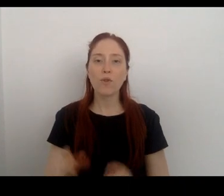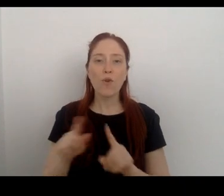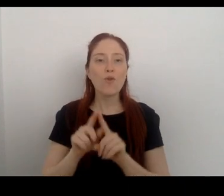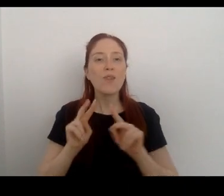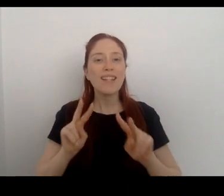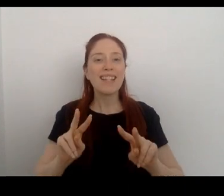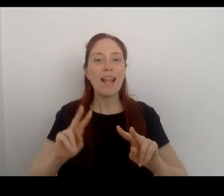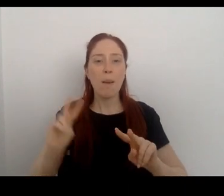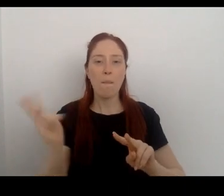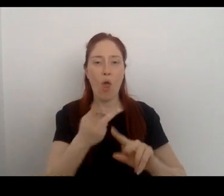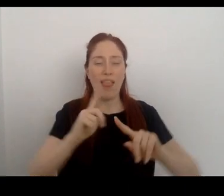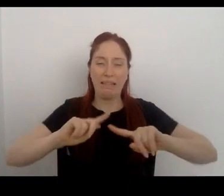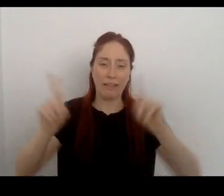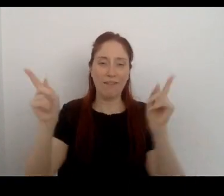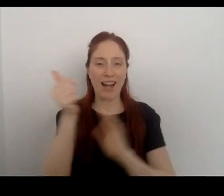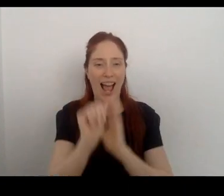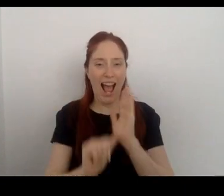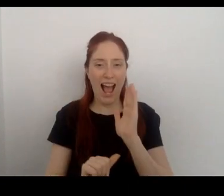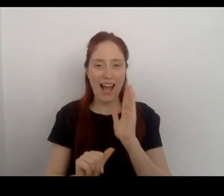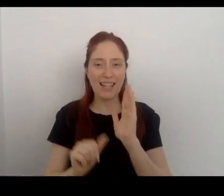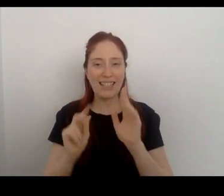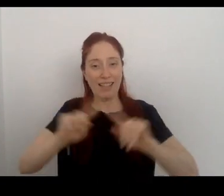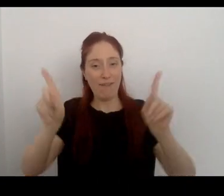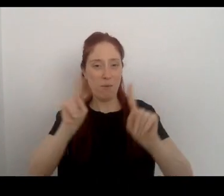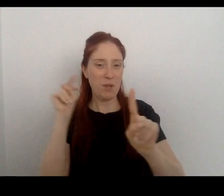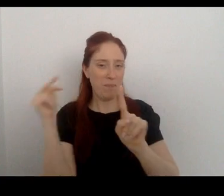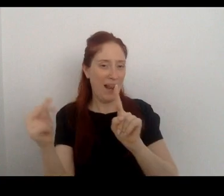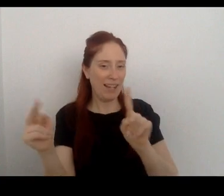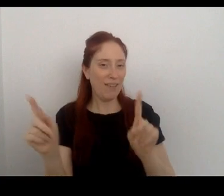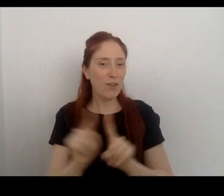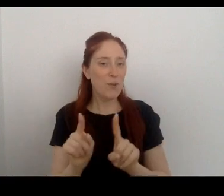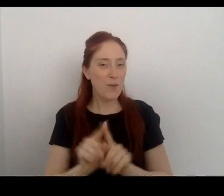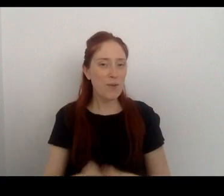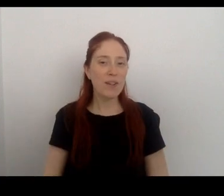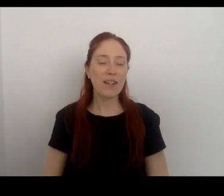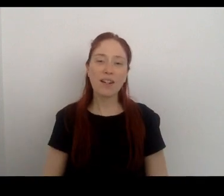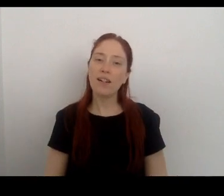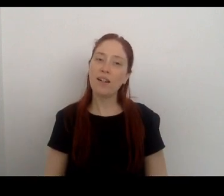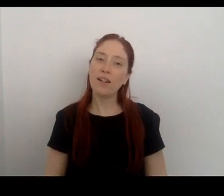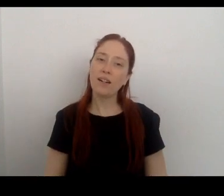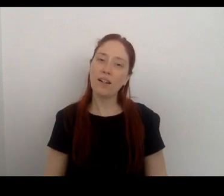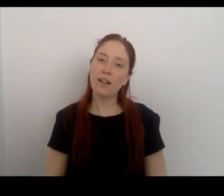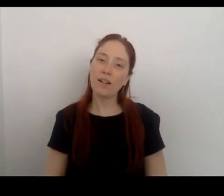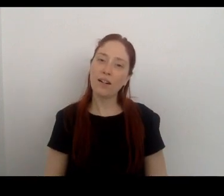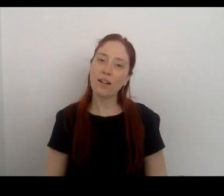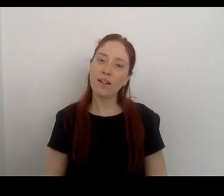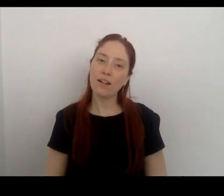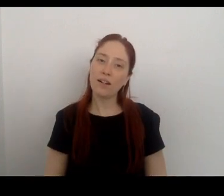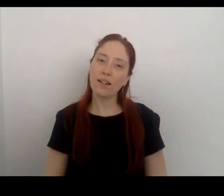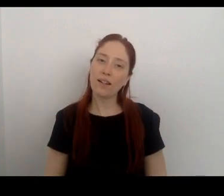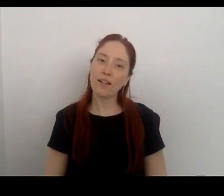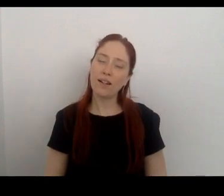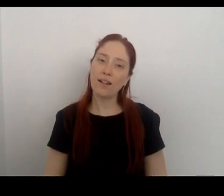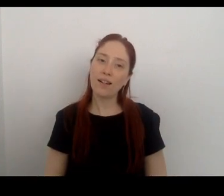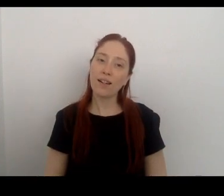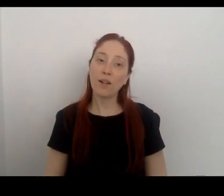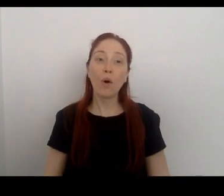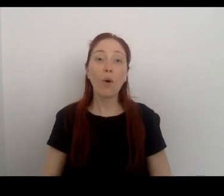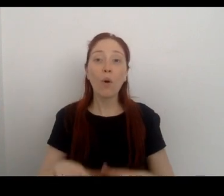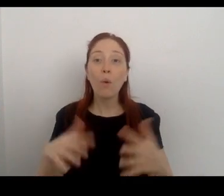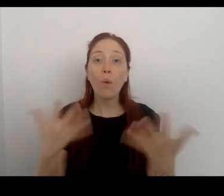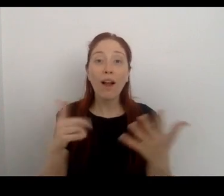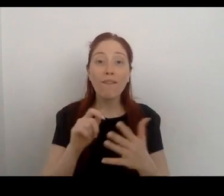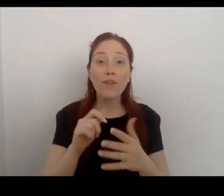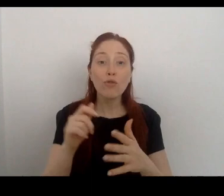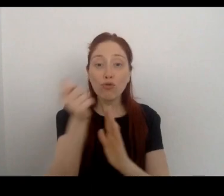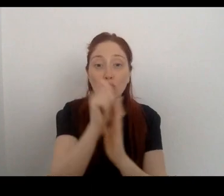perspective on the boot too. Yeah. That's great. Yeah, so whatever you've come up with, I hope that you enjoyed the process and the